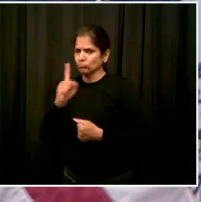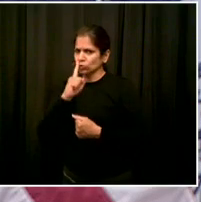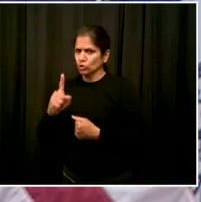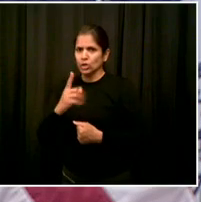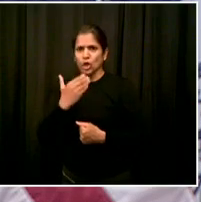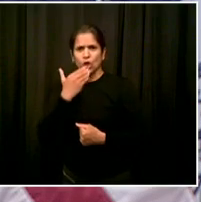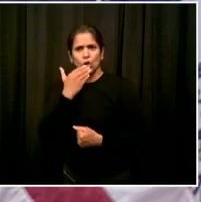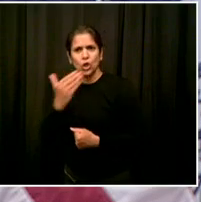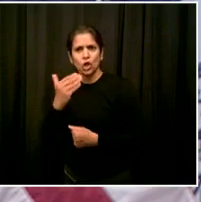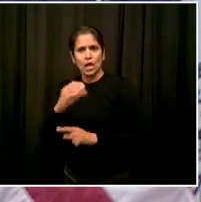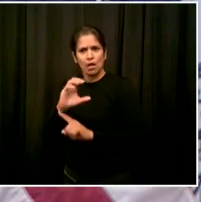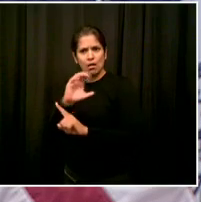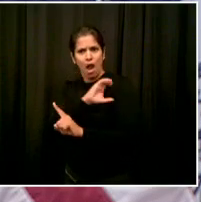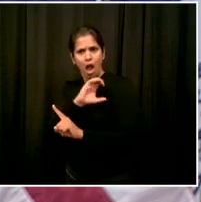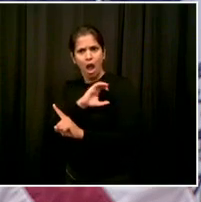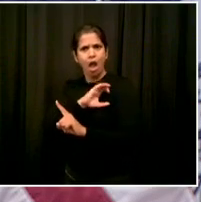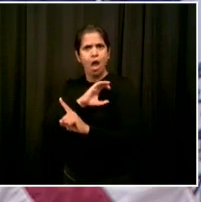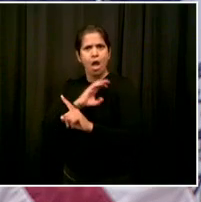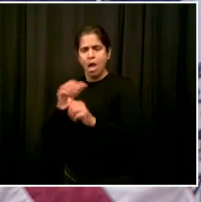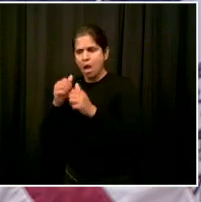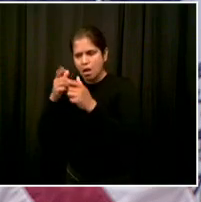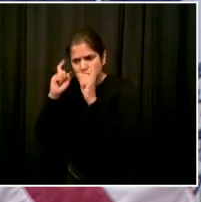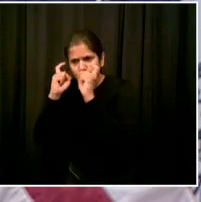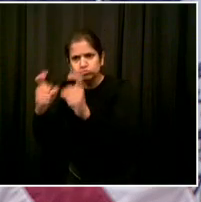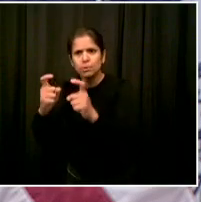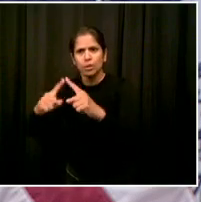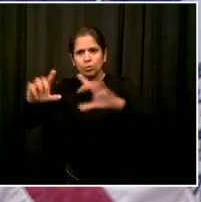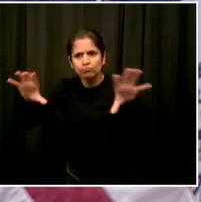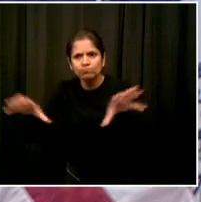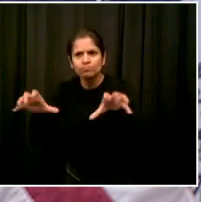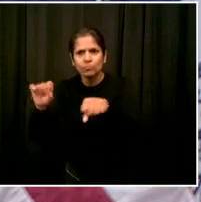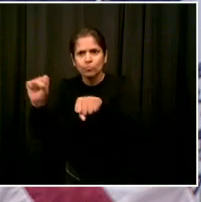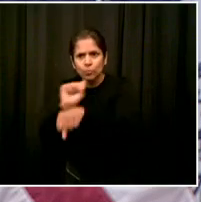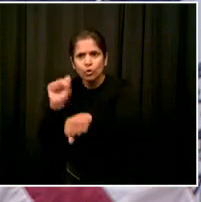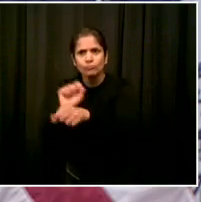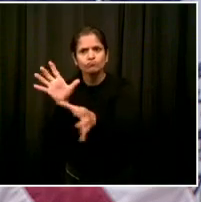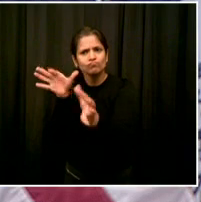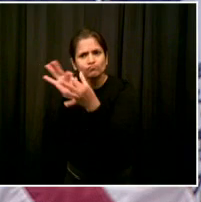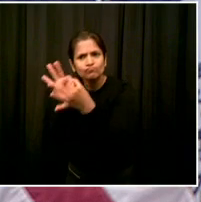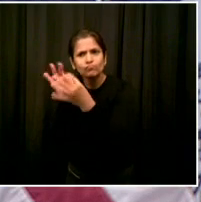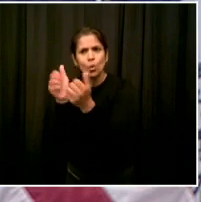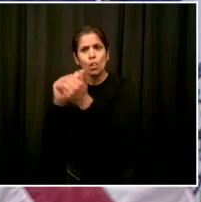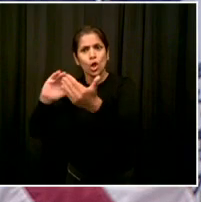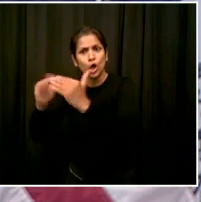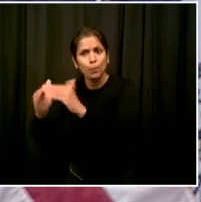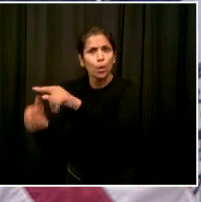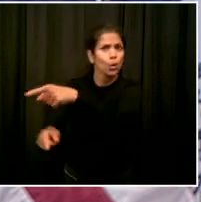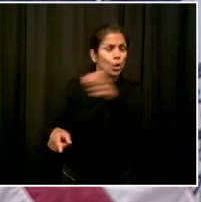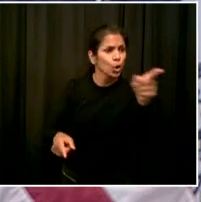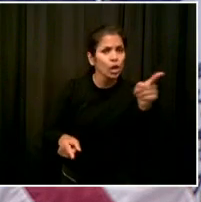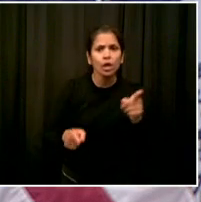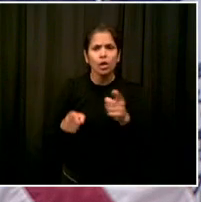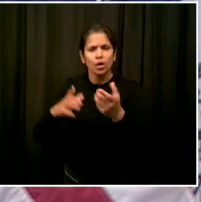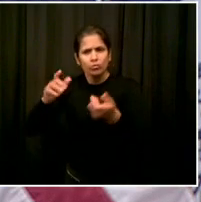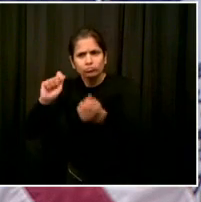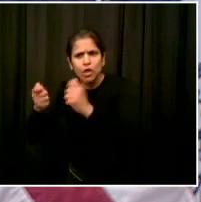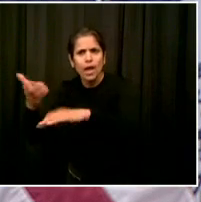what's still wrong in that culture. We have to move it forward. But I am very convinced we can do it, Duncan.